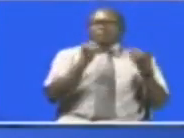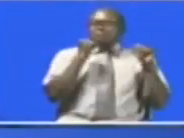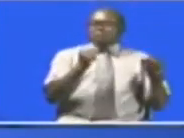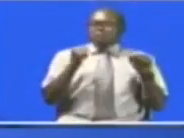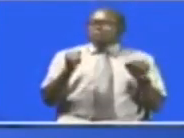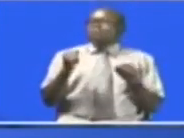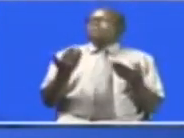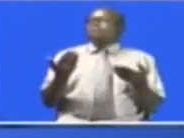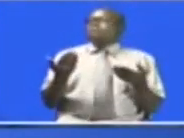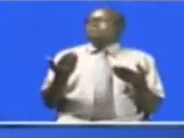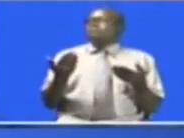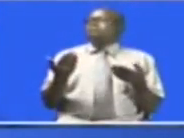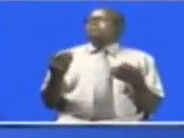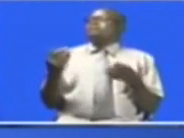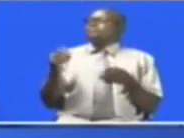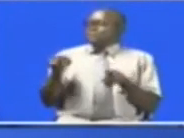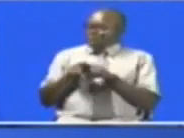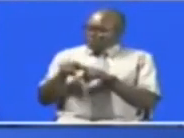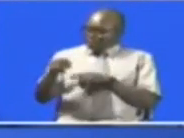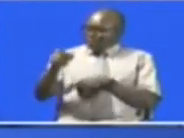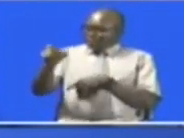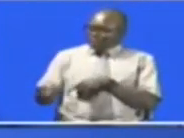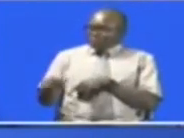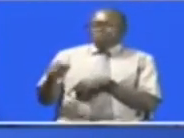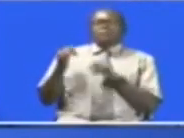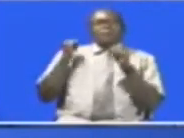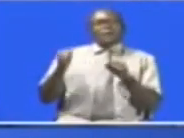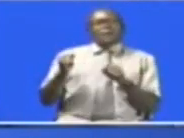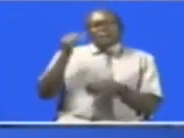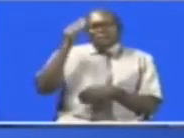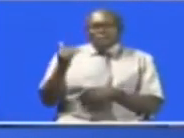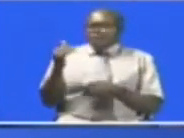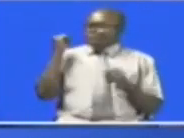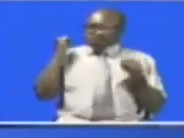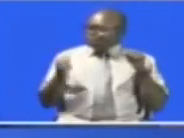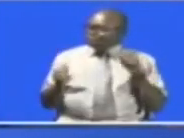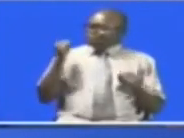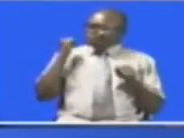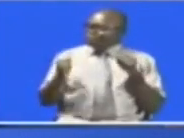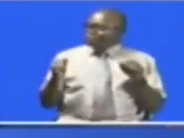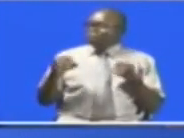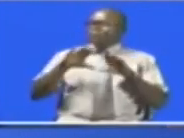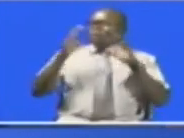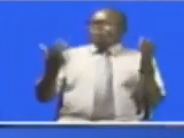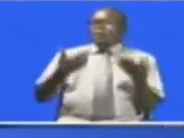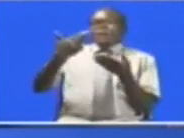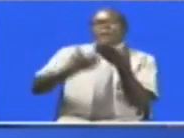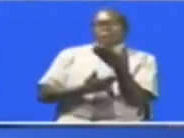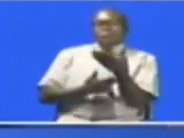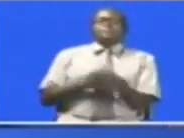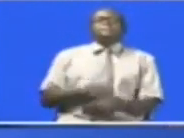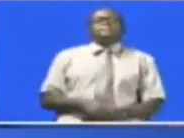athlete. So with Kalitska was also a very tough person, because he was running almost world record by